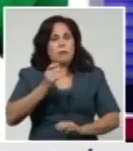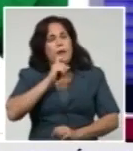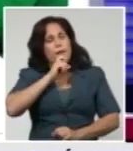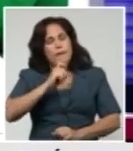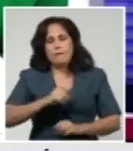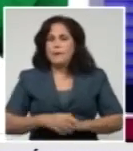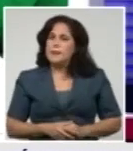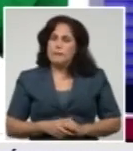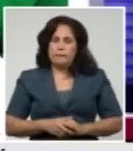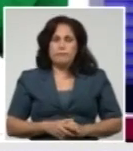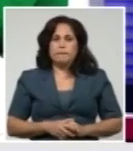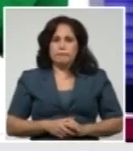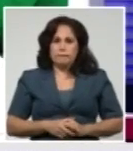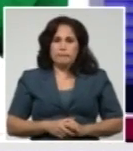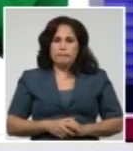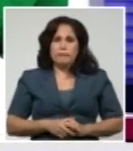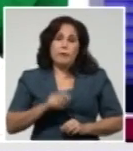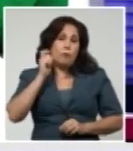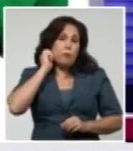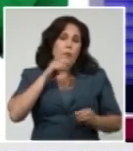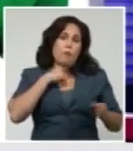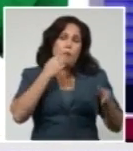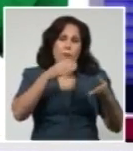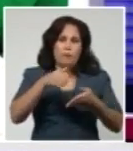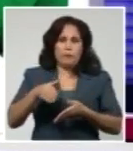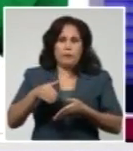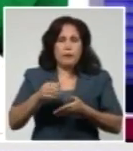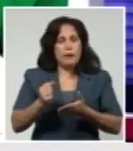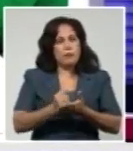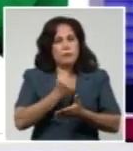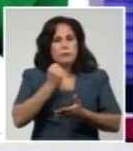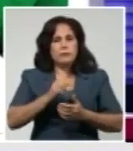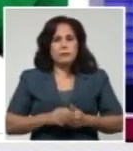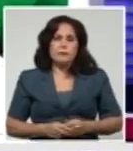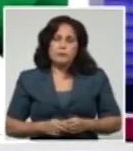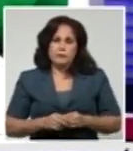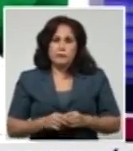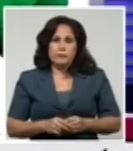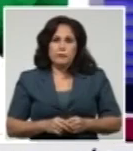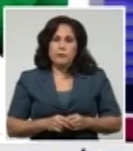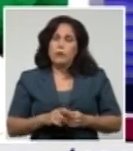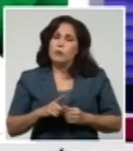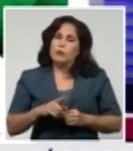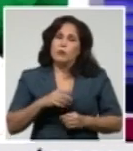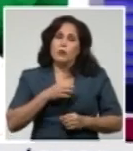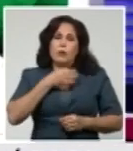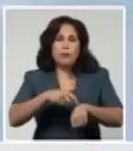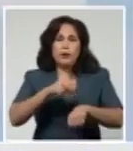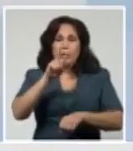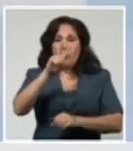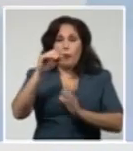death because we work hard to ensure that situations like this do not occur.